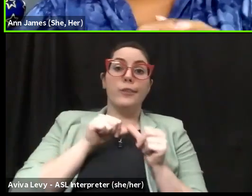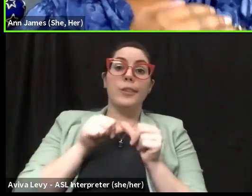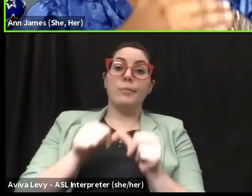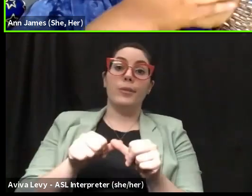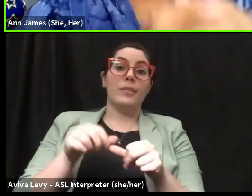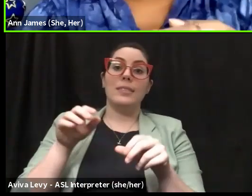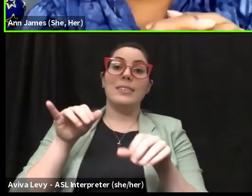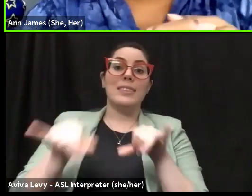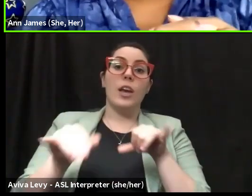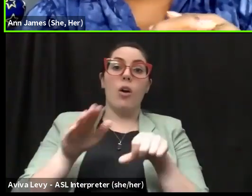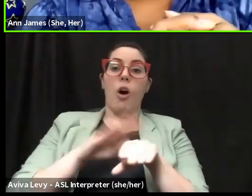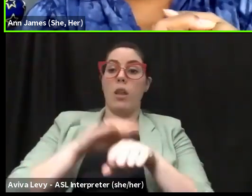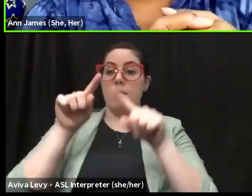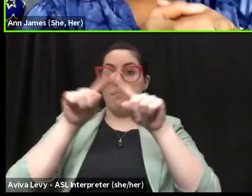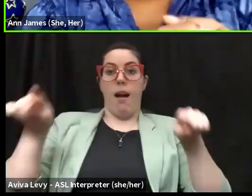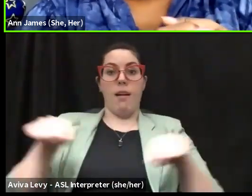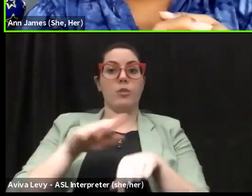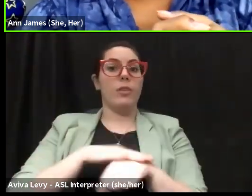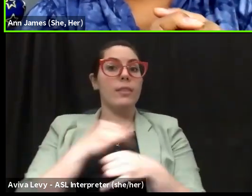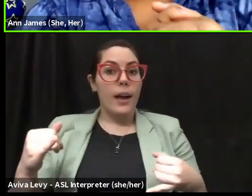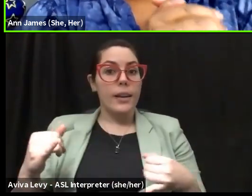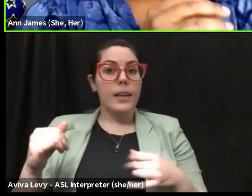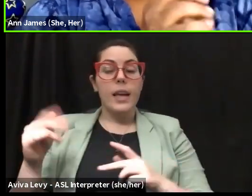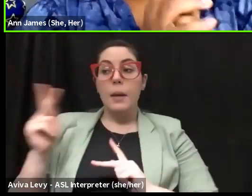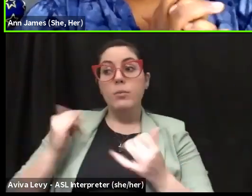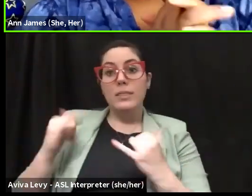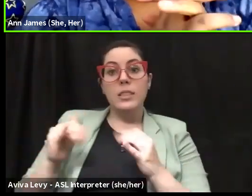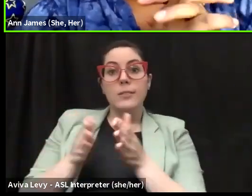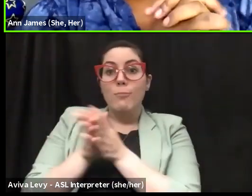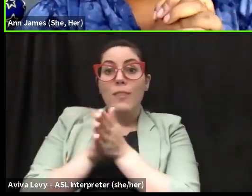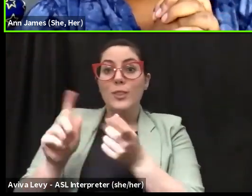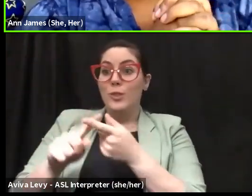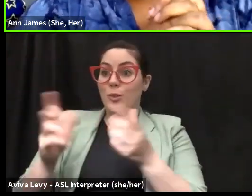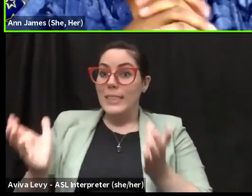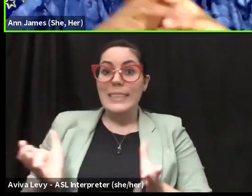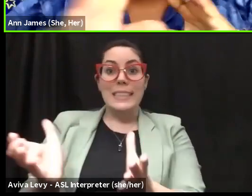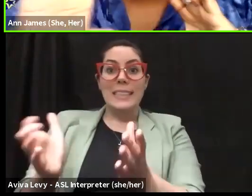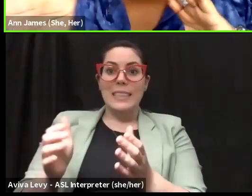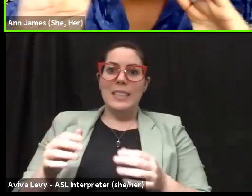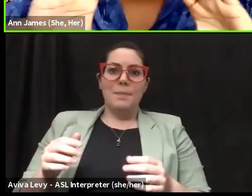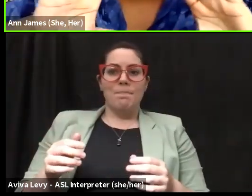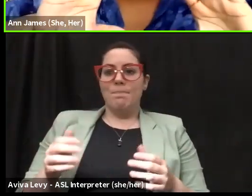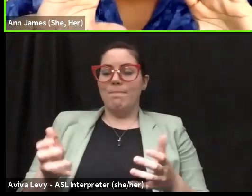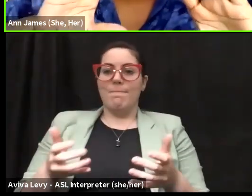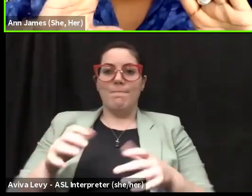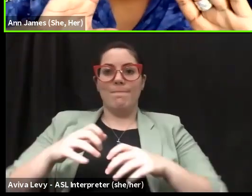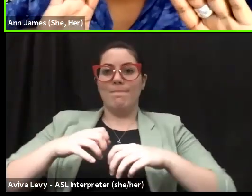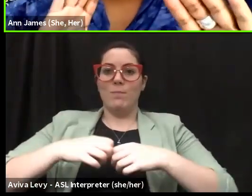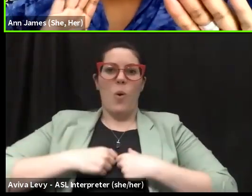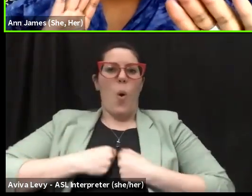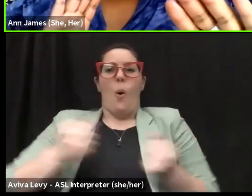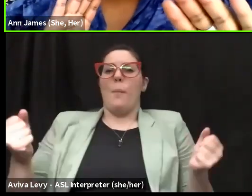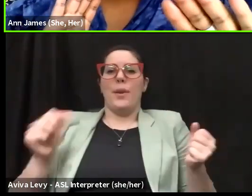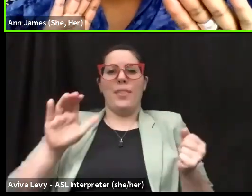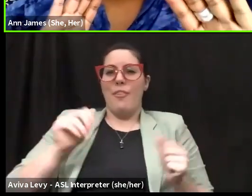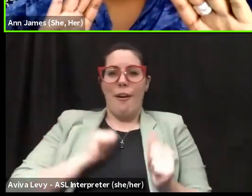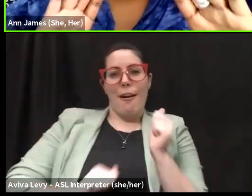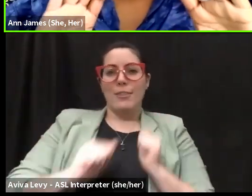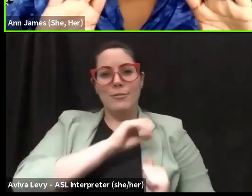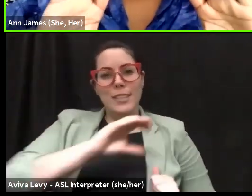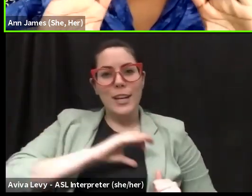push the intimate world of their characters, how do we differentiate between